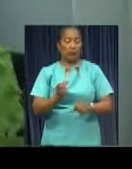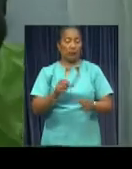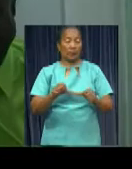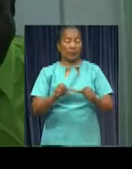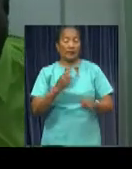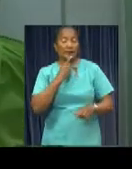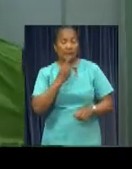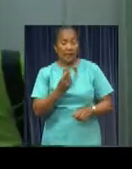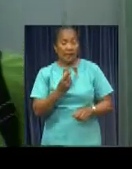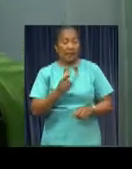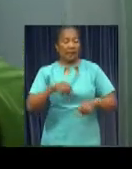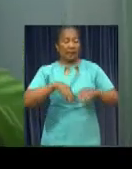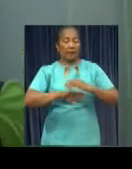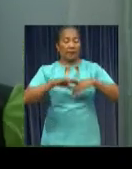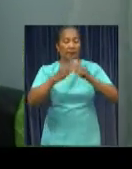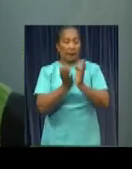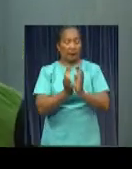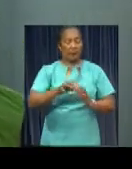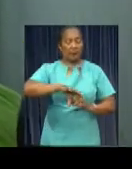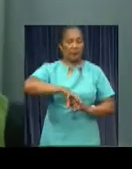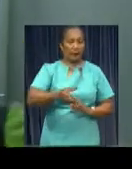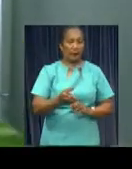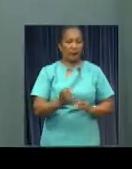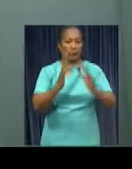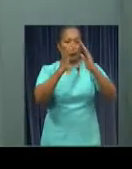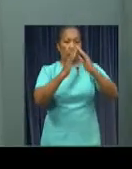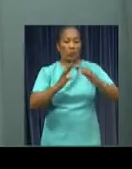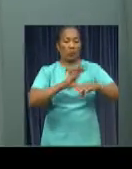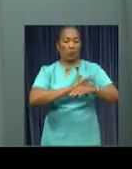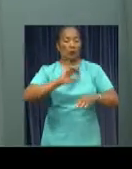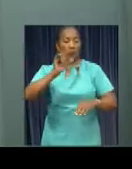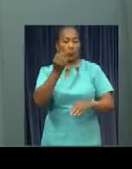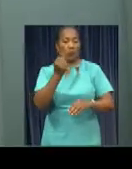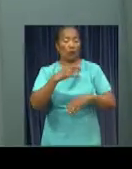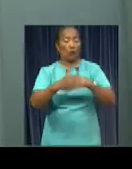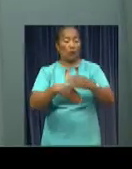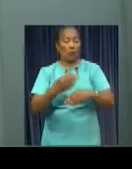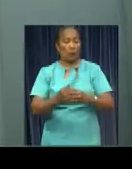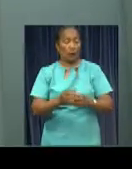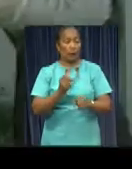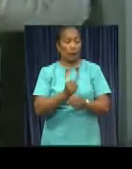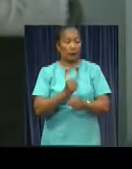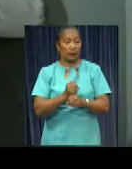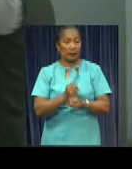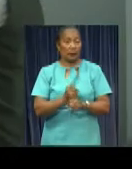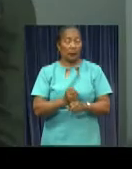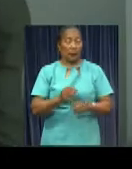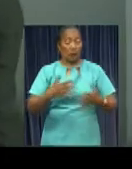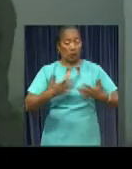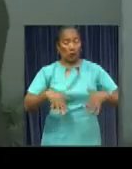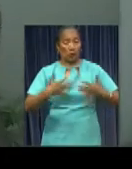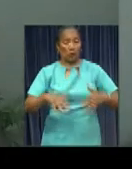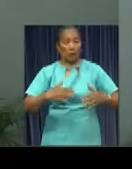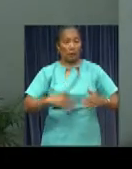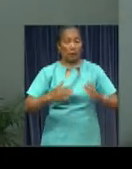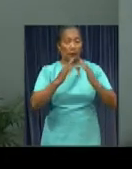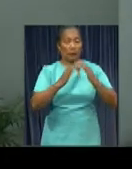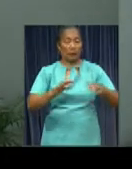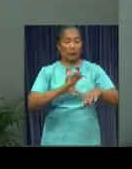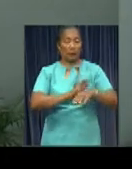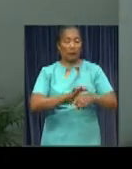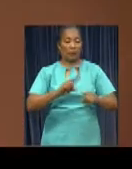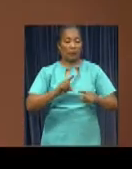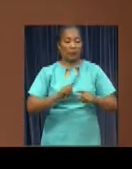RGD, indicated that clinics in all districts will be renovated, while the automation